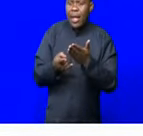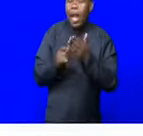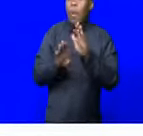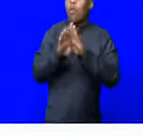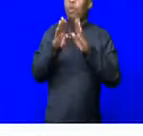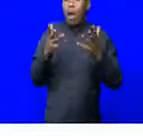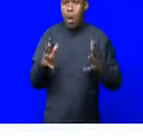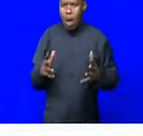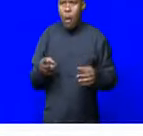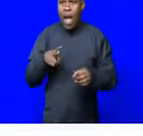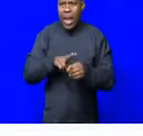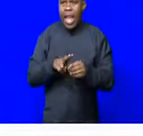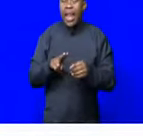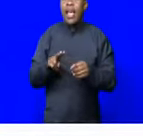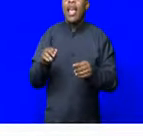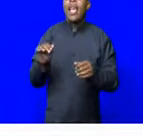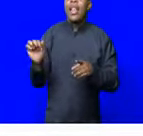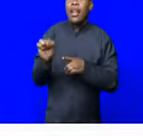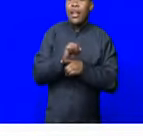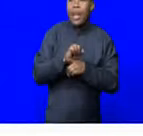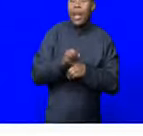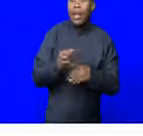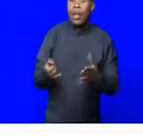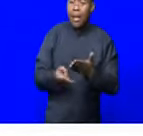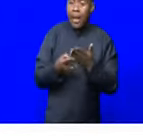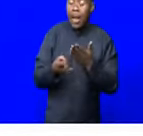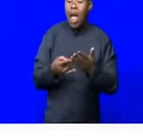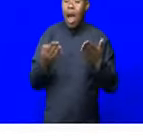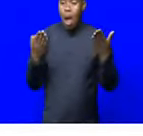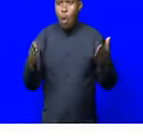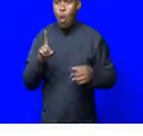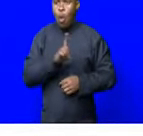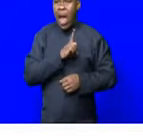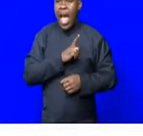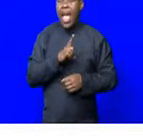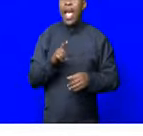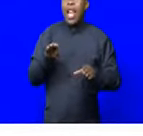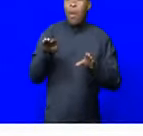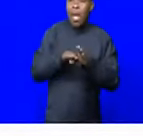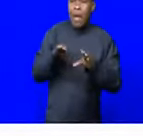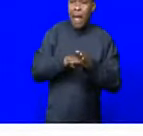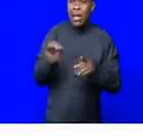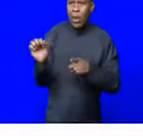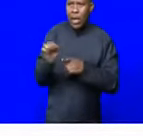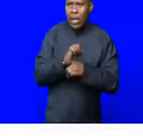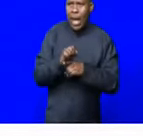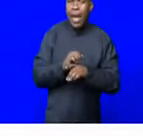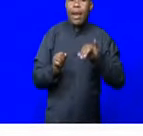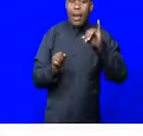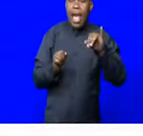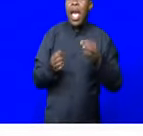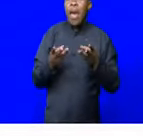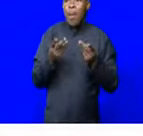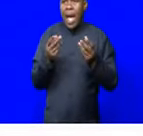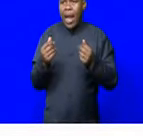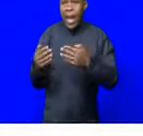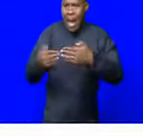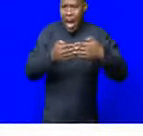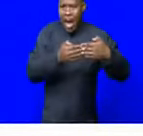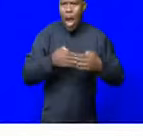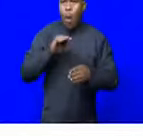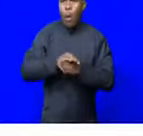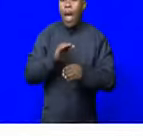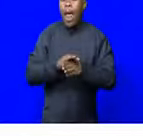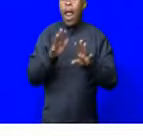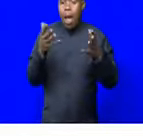or sharpen our skills on leadership skills, financial literacy, leadership, and